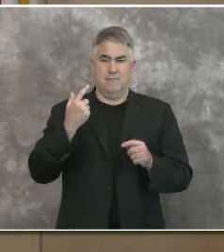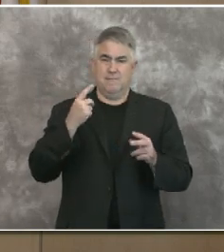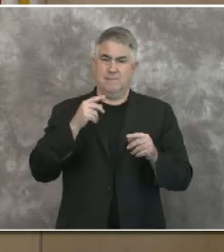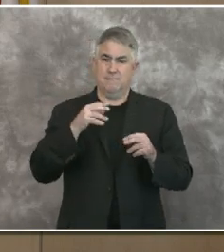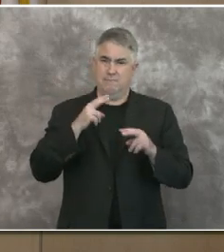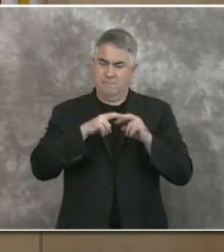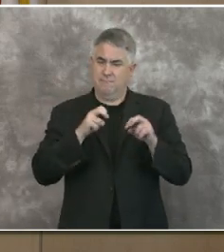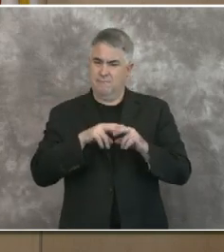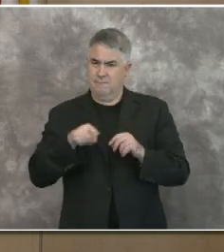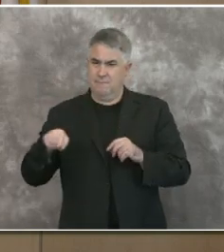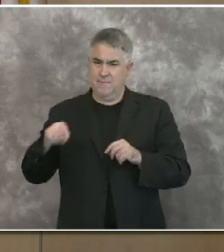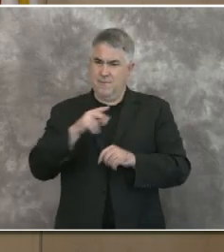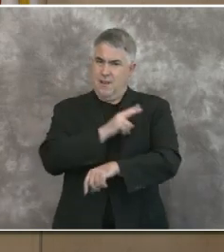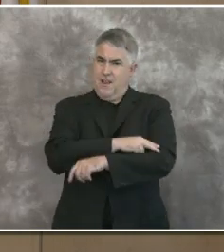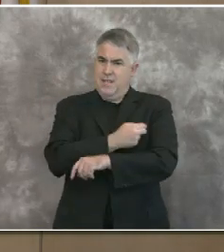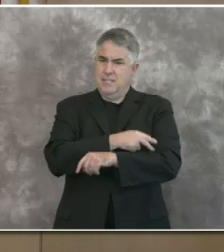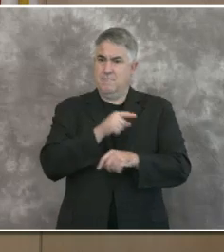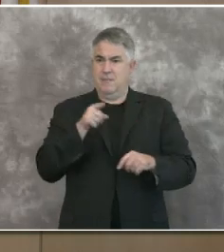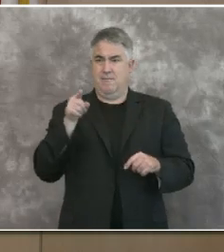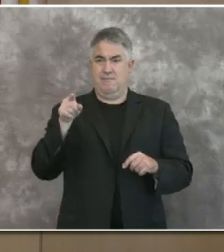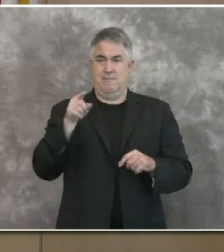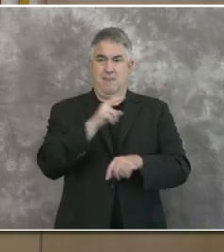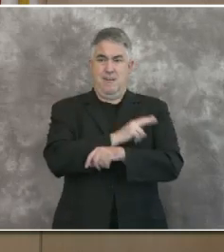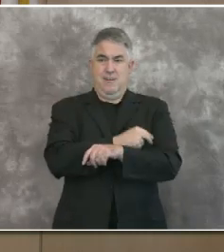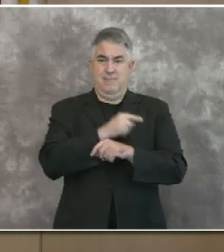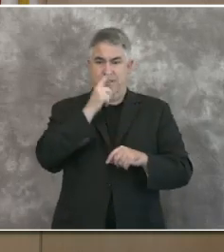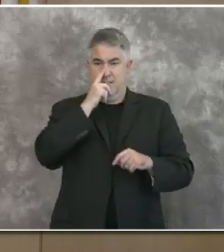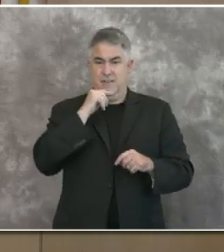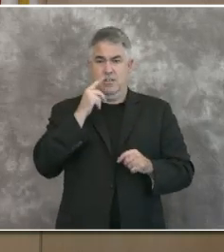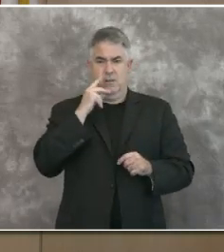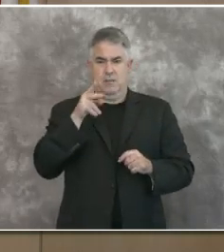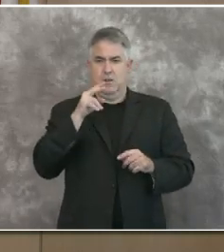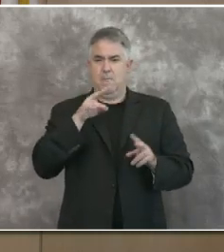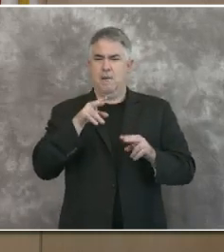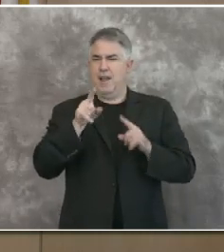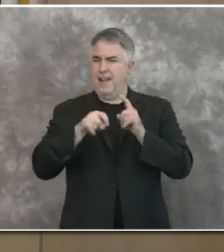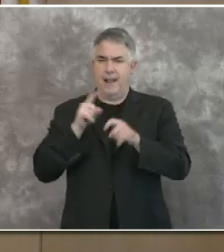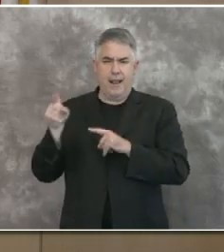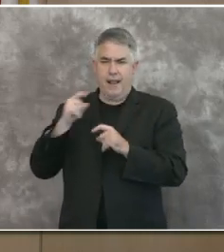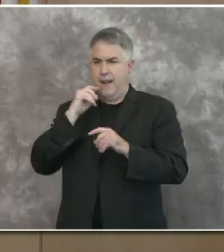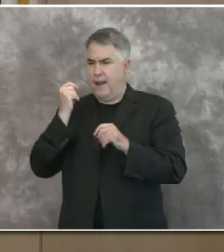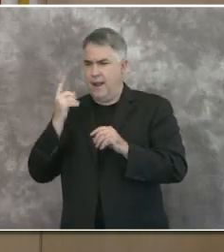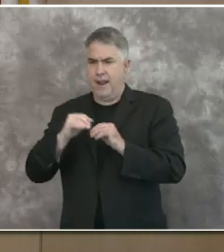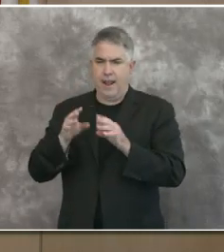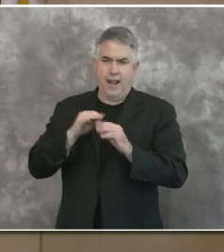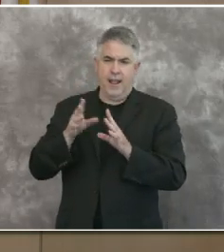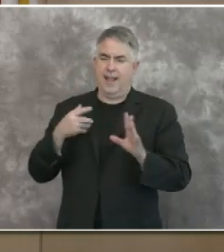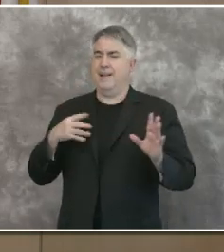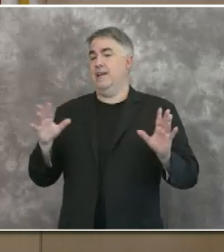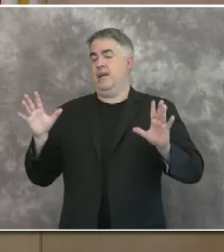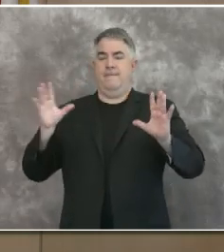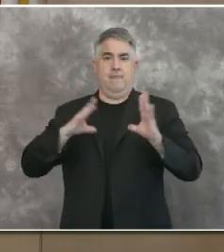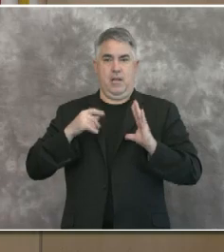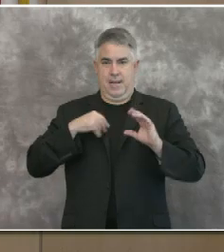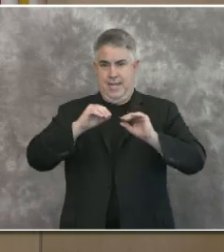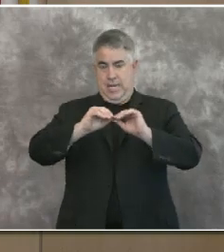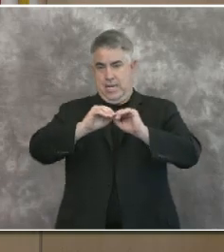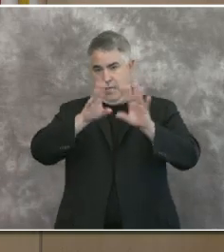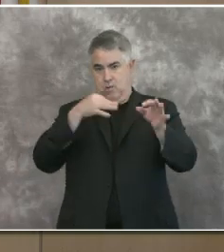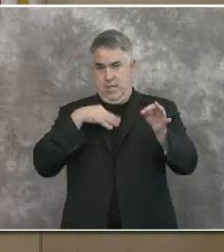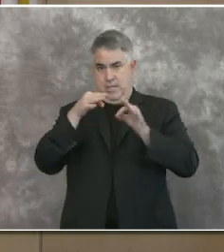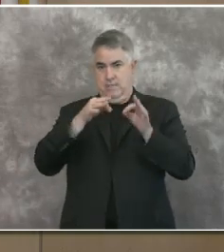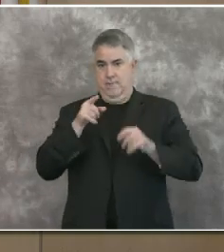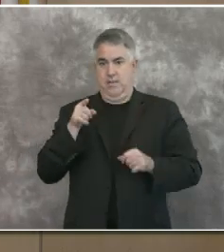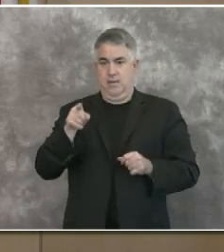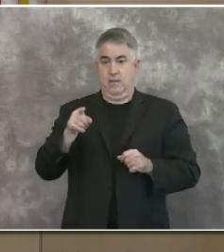hospital capacity, which has been the subject of several questions that we have received. Supervisor Fletcher has